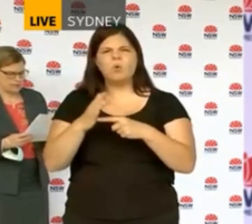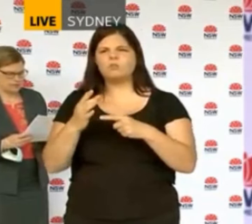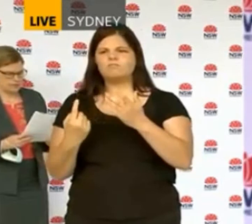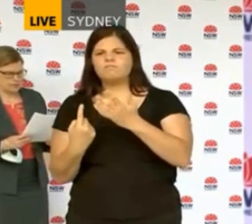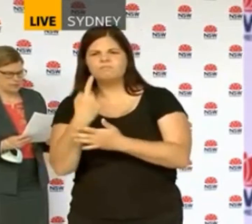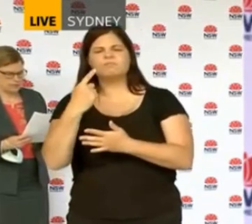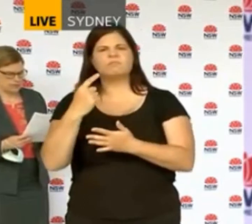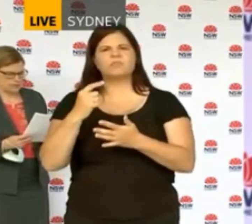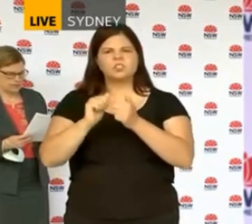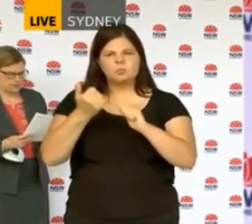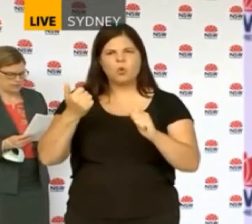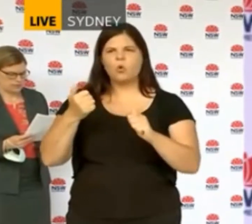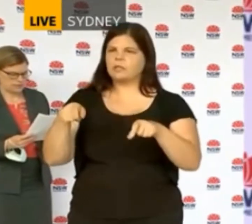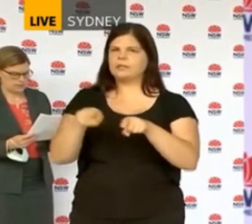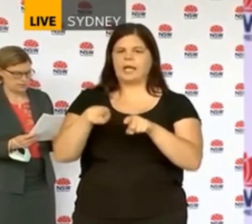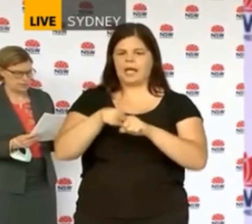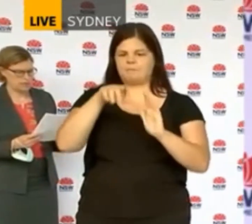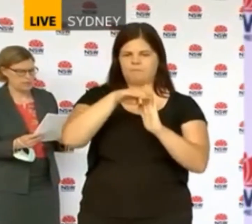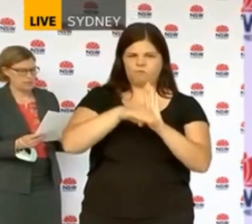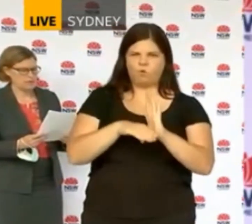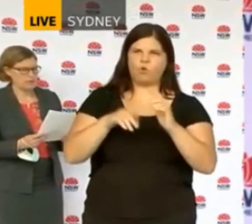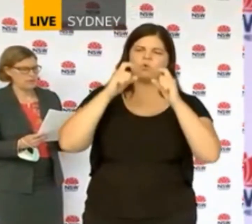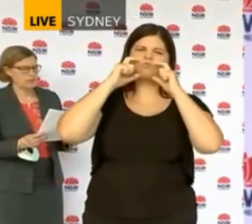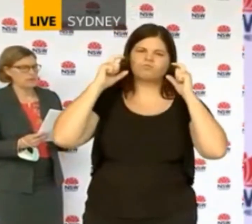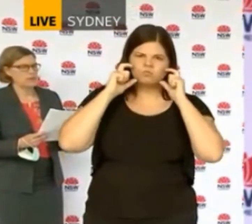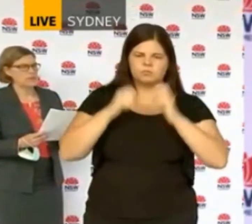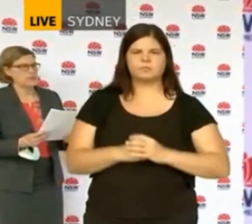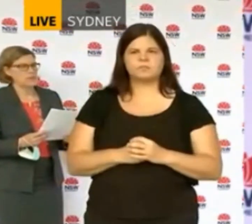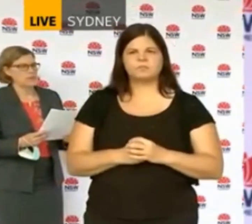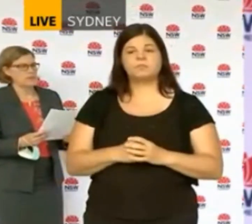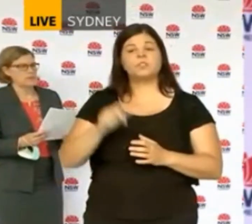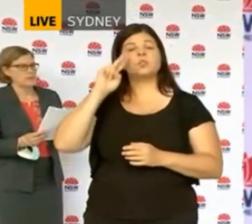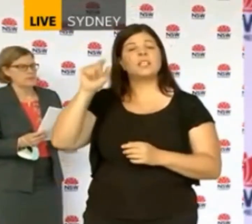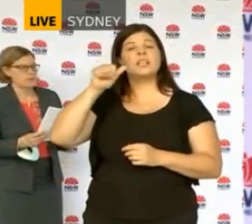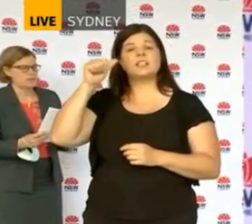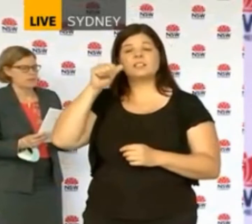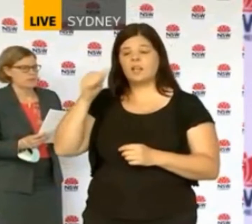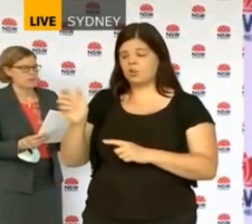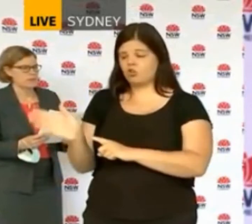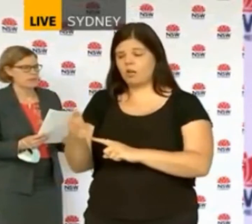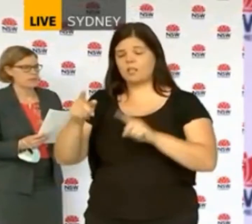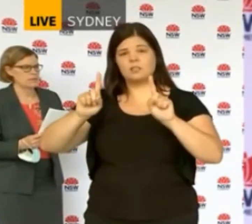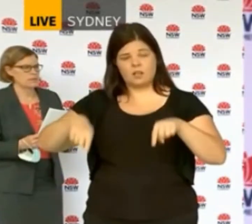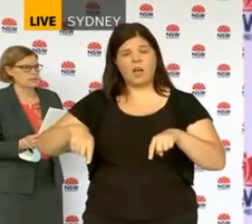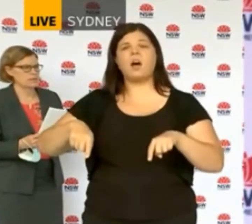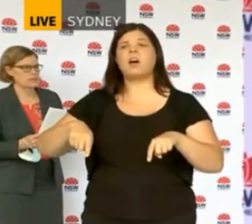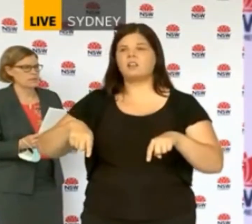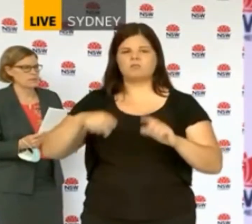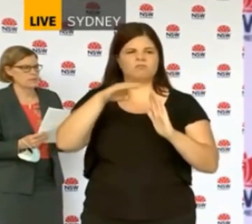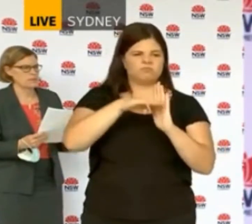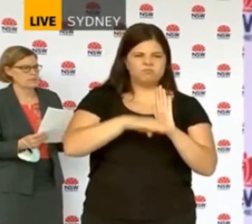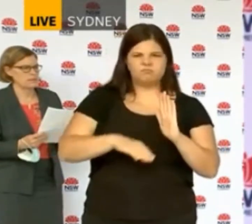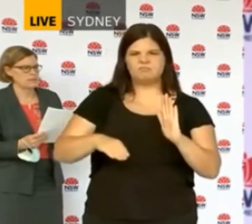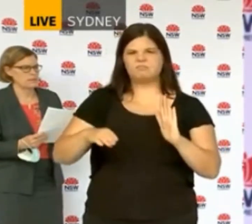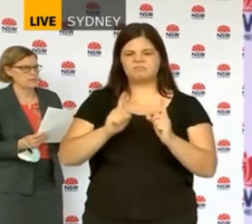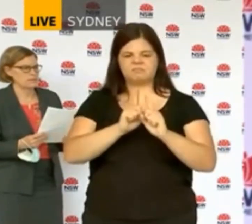this month, the same safeguards that we've got in place for the tests that we saw commence yesterday will now apply to everybody in that